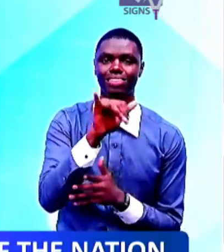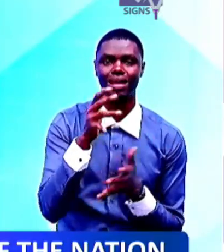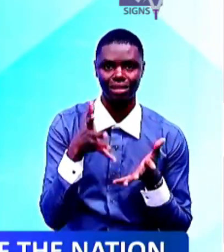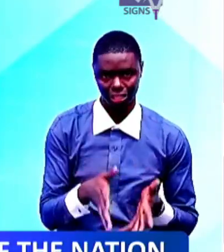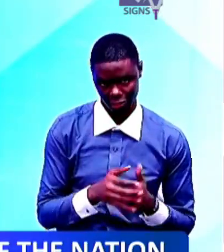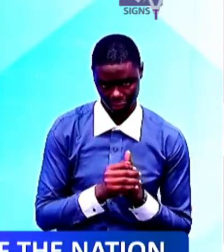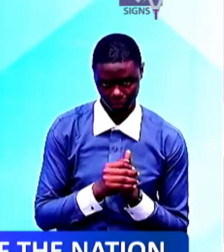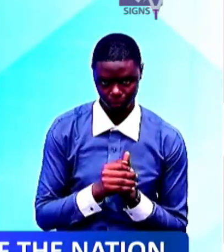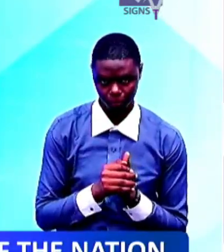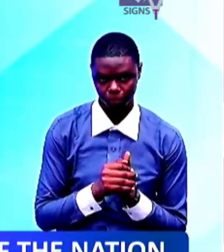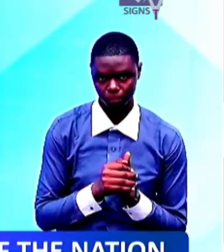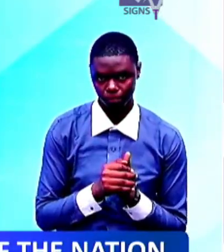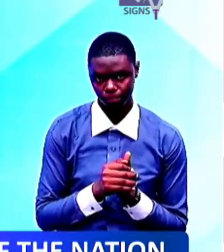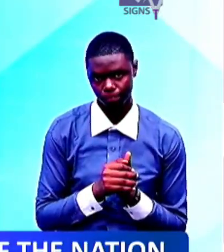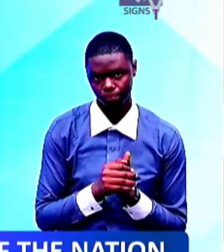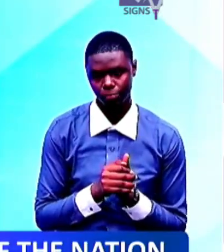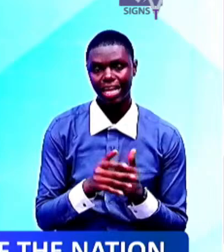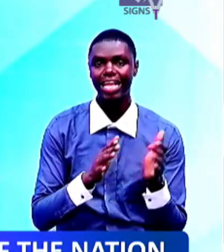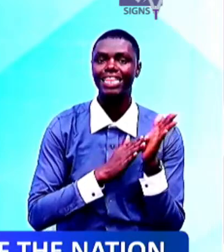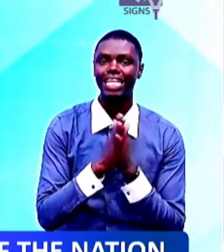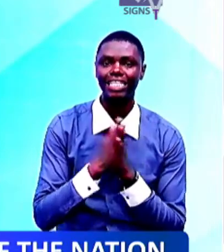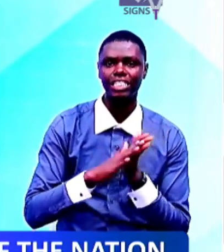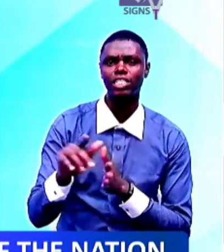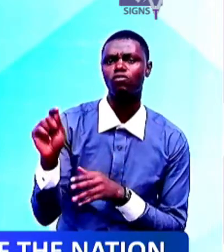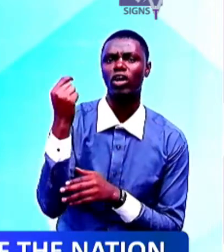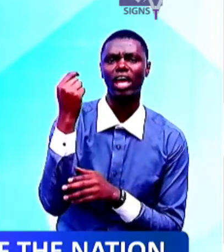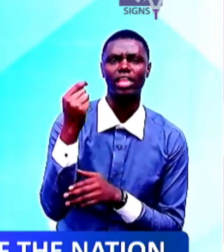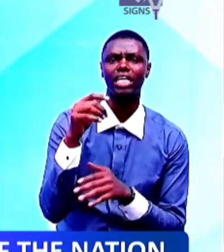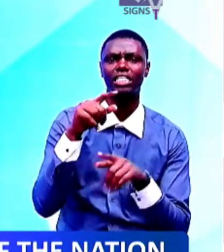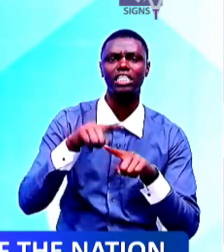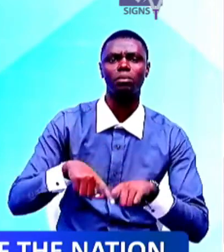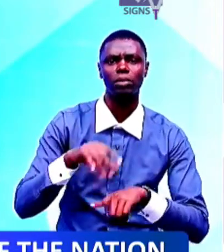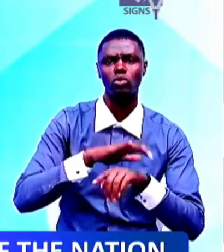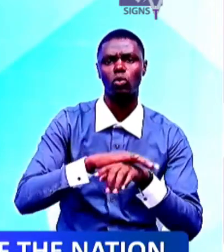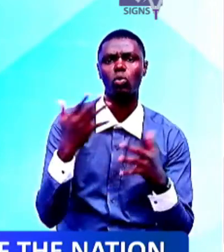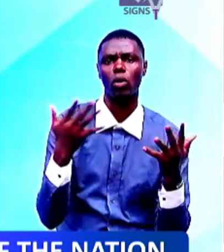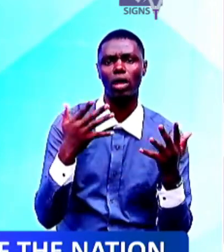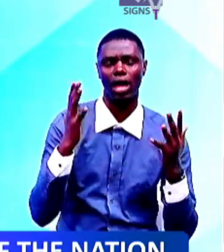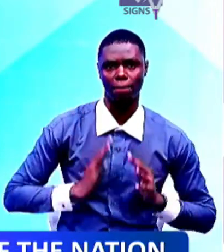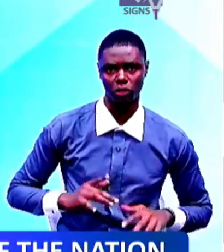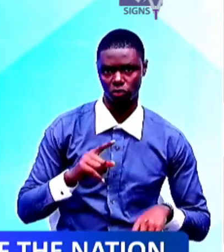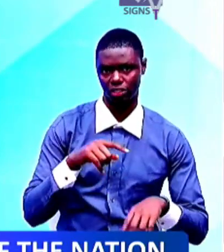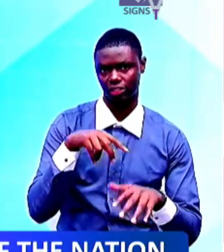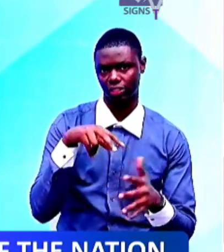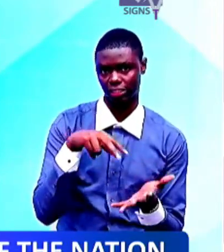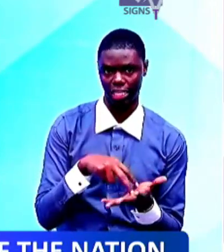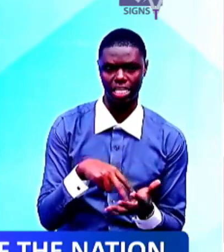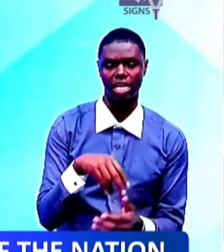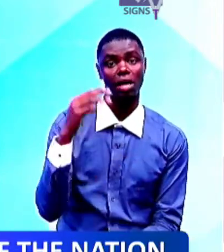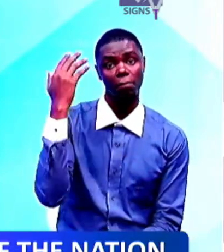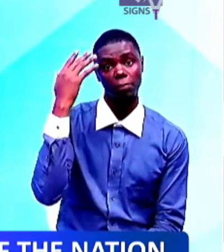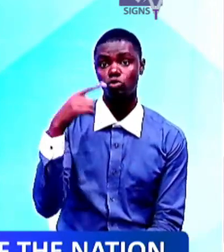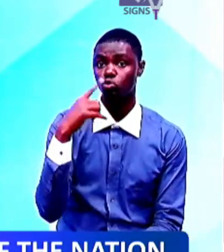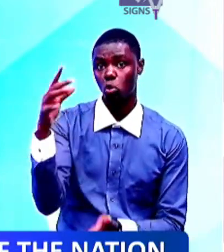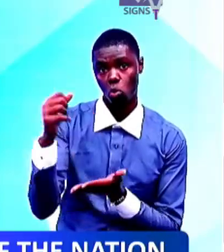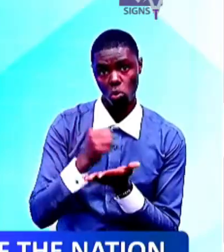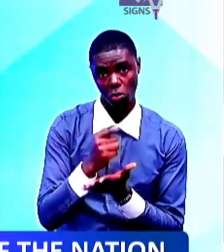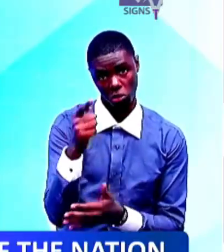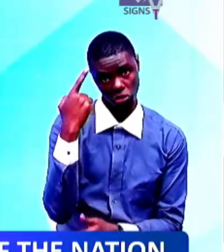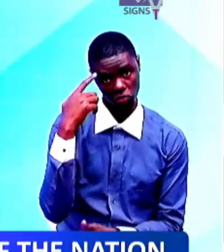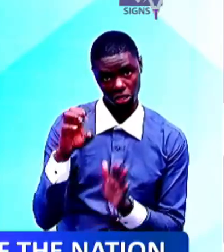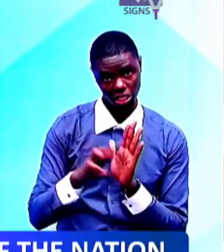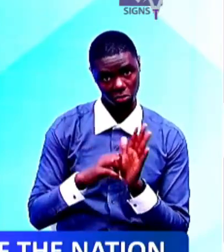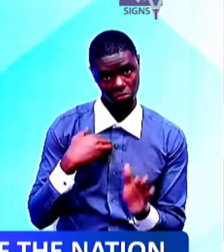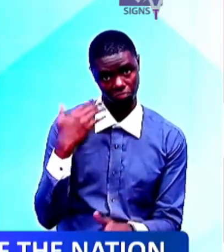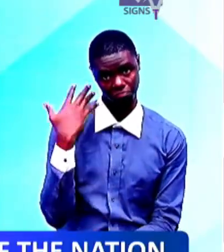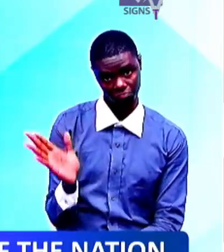exists. And therefore, the interest for Kenya, it depends on where somebody stands. Because number one, I don't know who employs you, for example. I